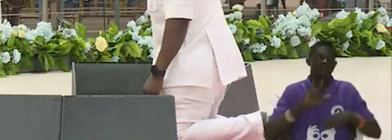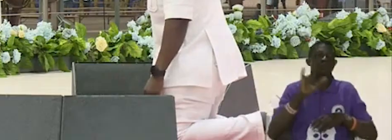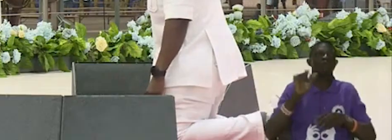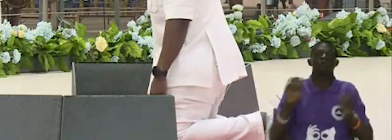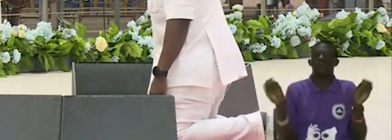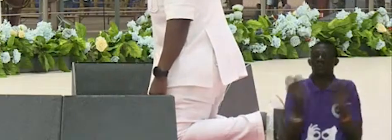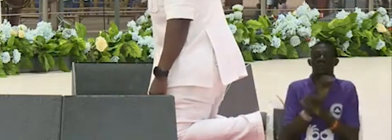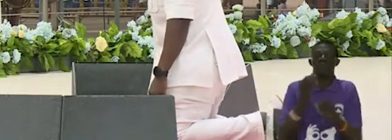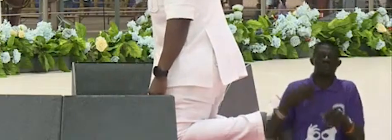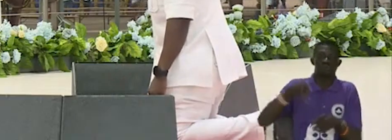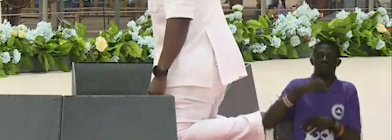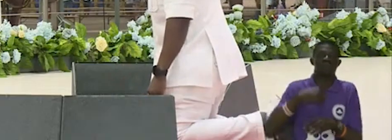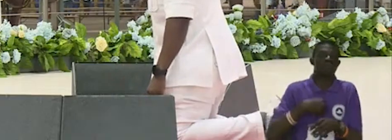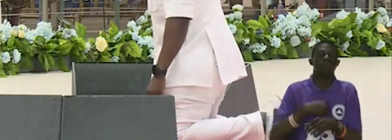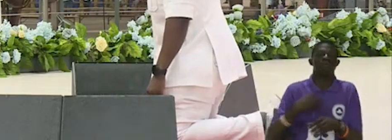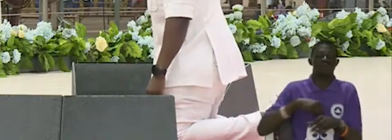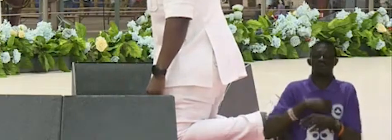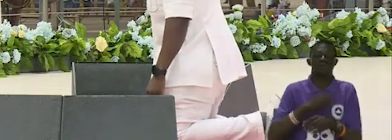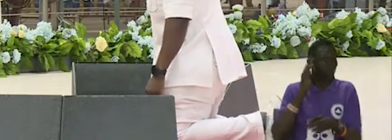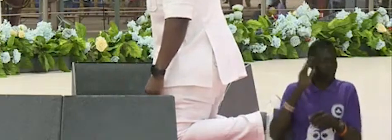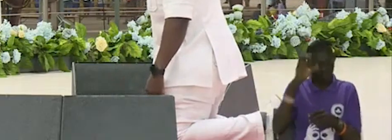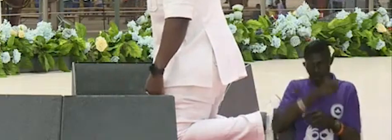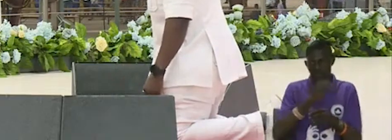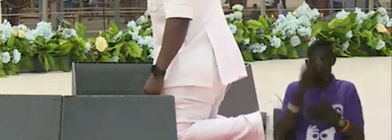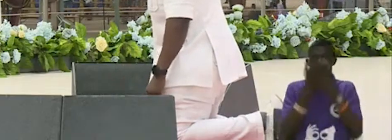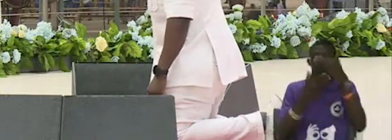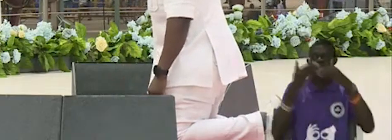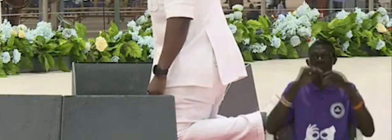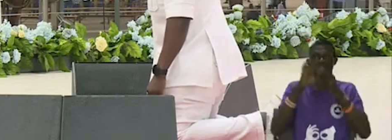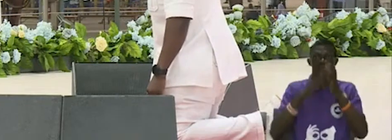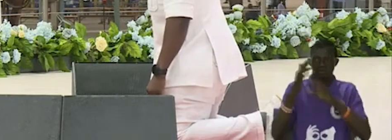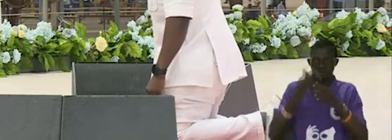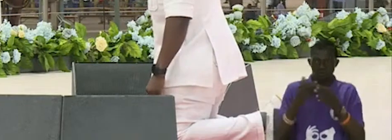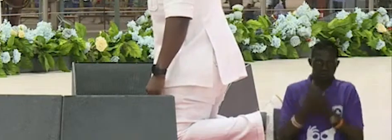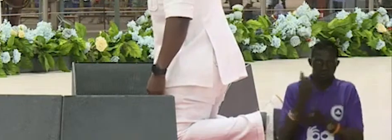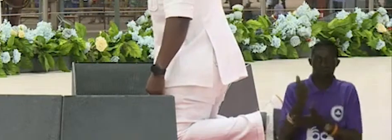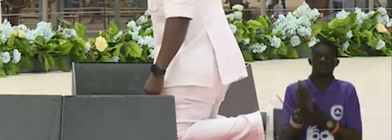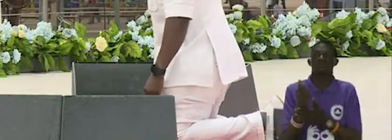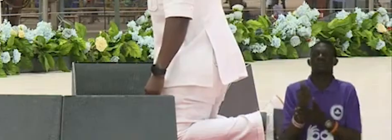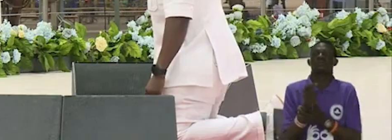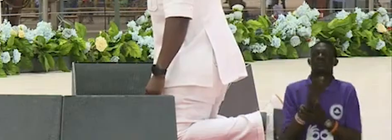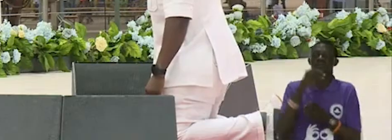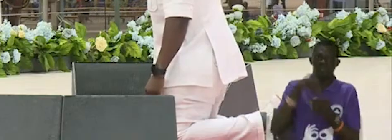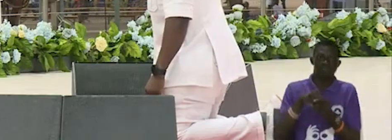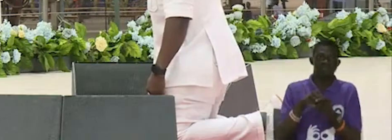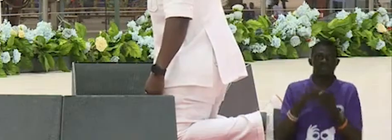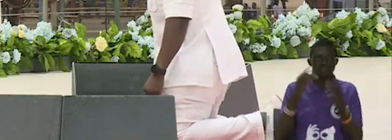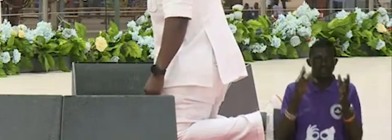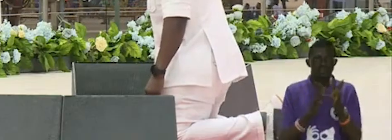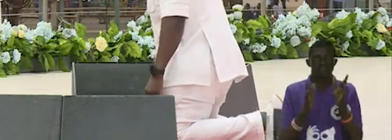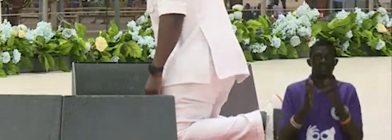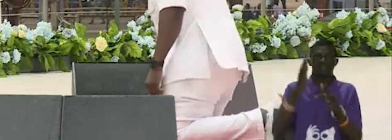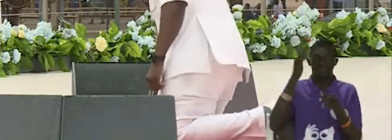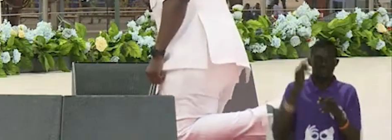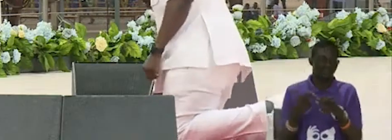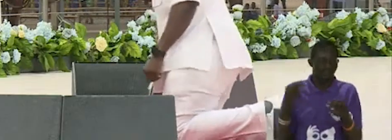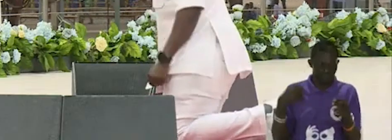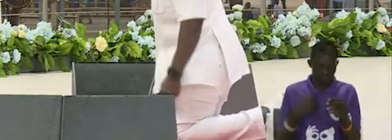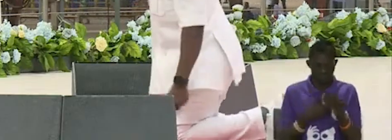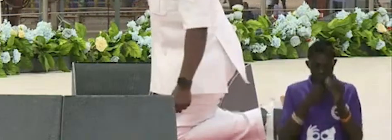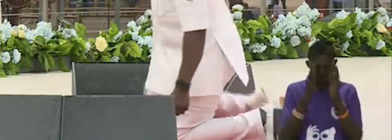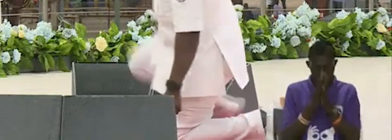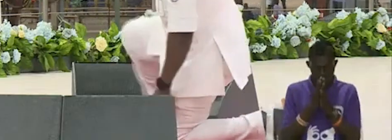in Jesus' name. Thank you, Almighty Father. In Jesus' precious mighty name, we have